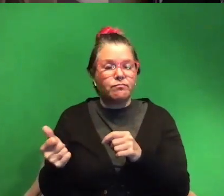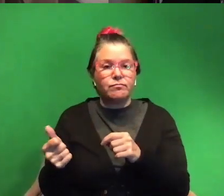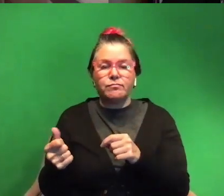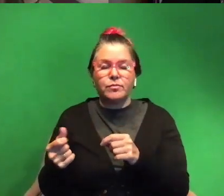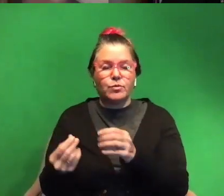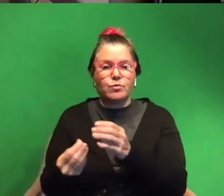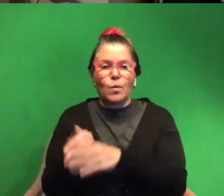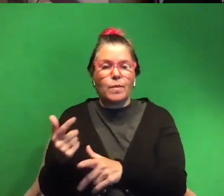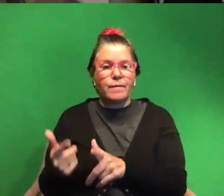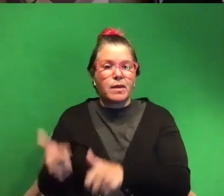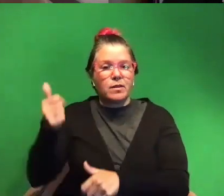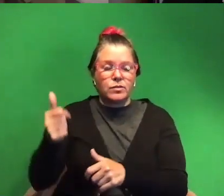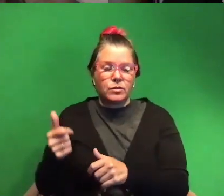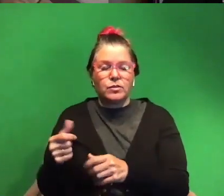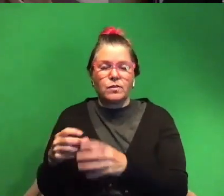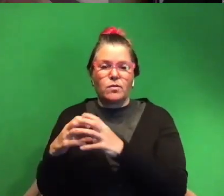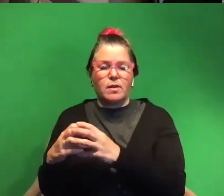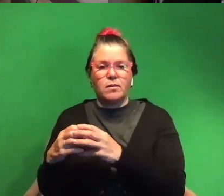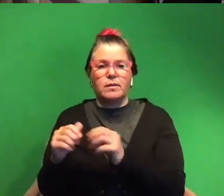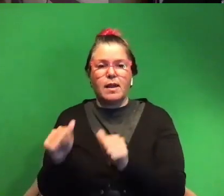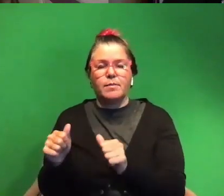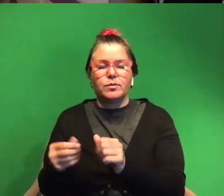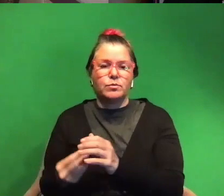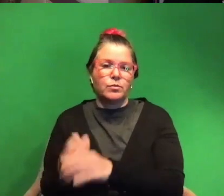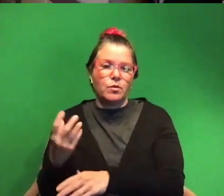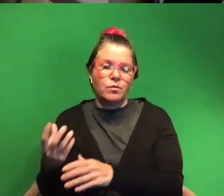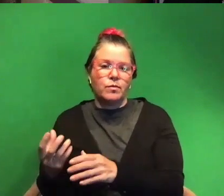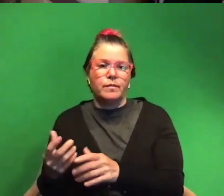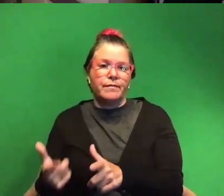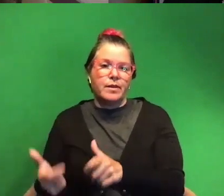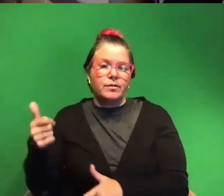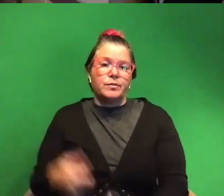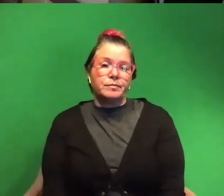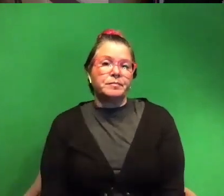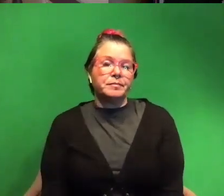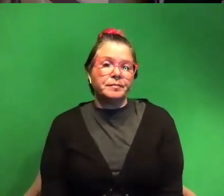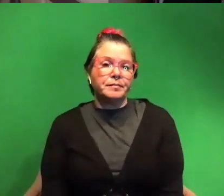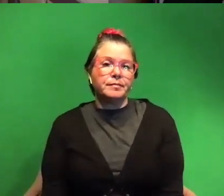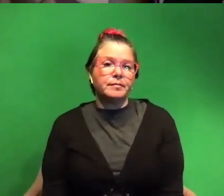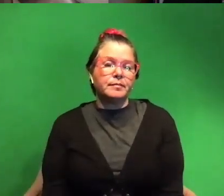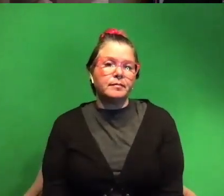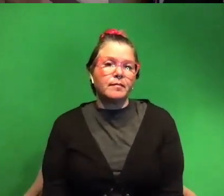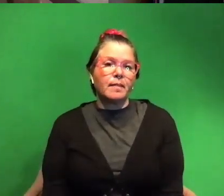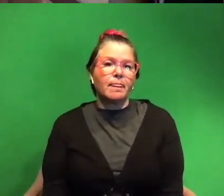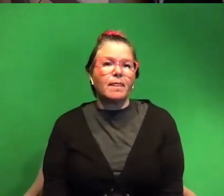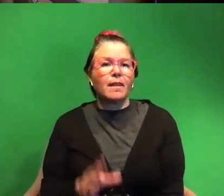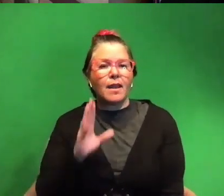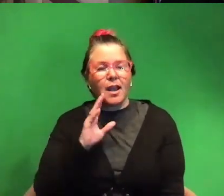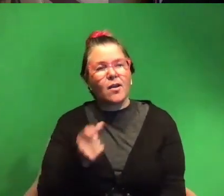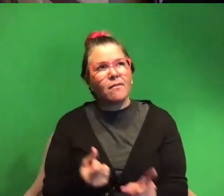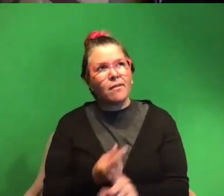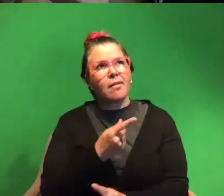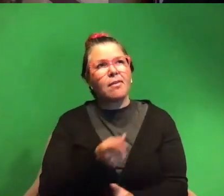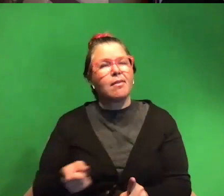growth response of the corals, and we're able to get them to grow a lot faster. And I know that I've sort of rambled on for